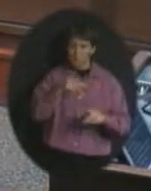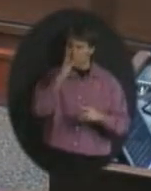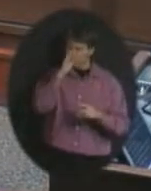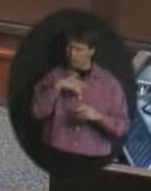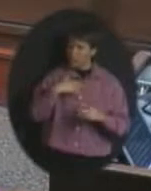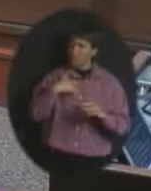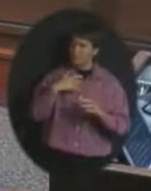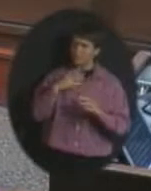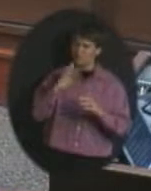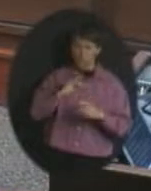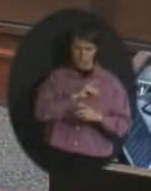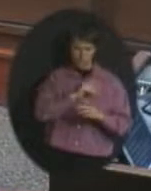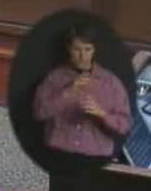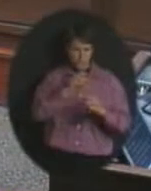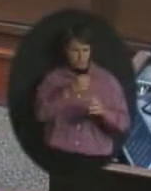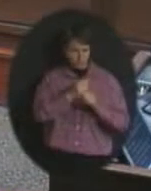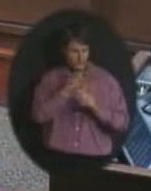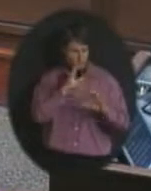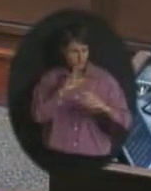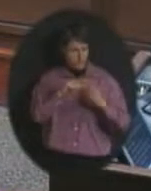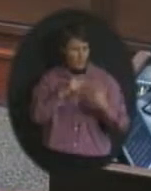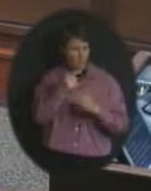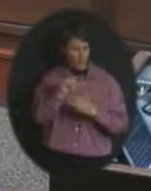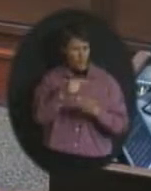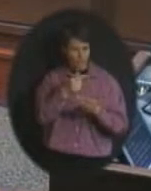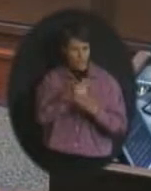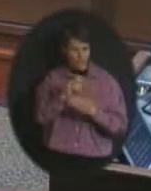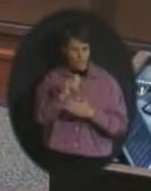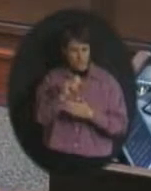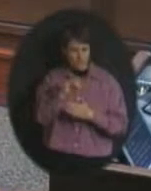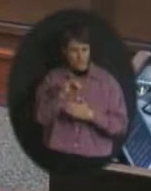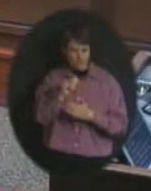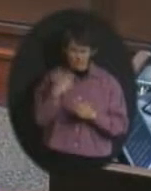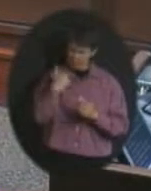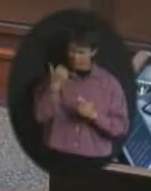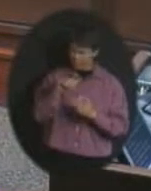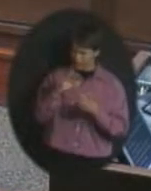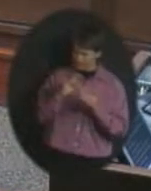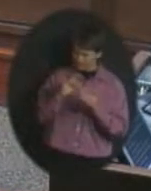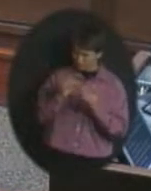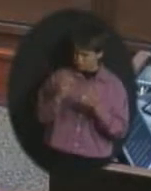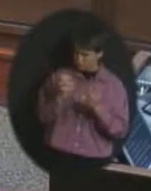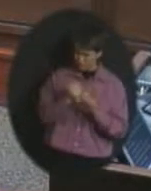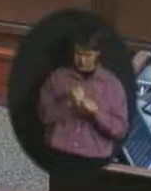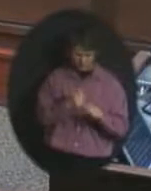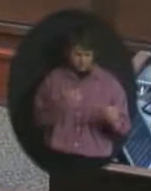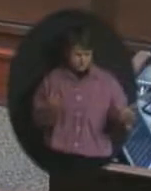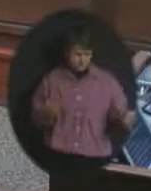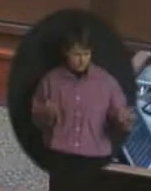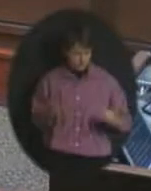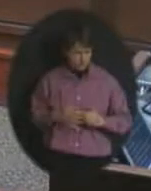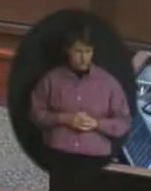some communication about graduation sites. Do board members have any comments that they would like to make?